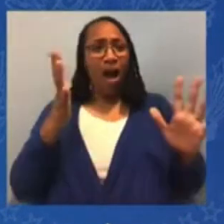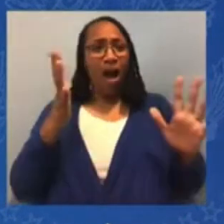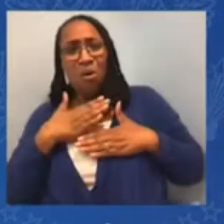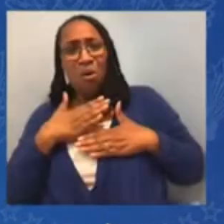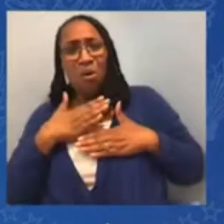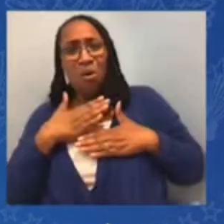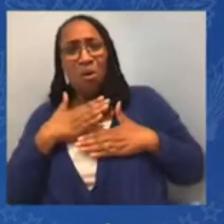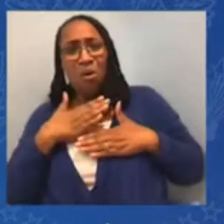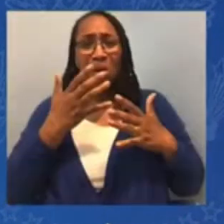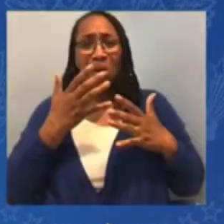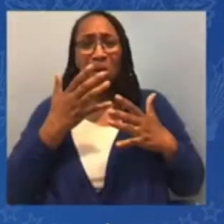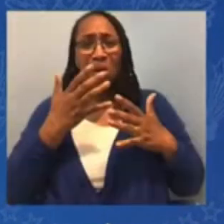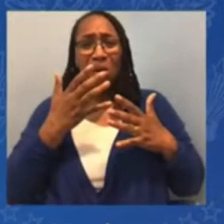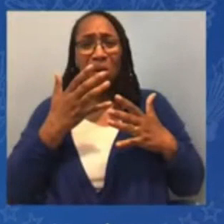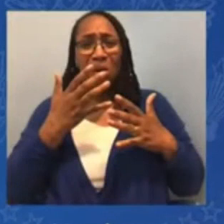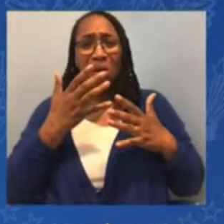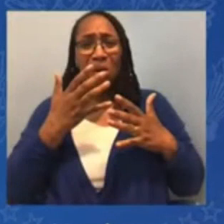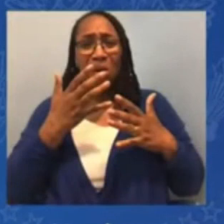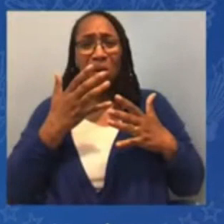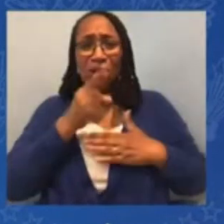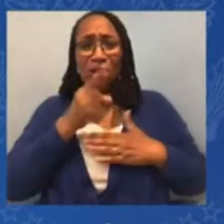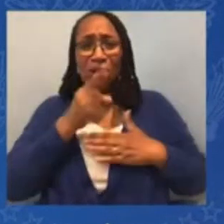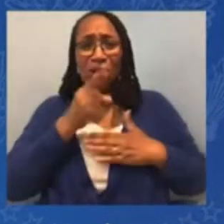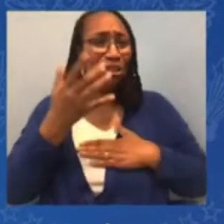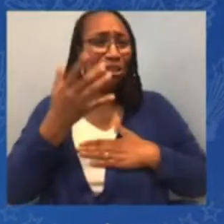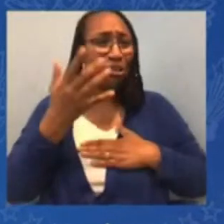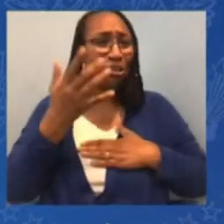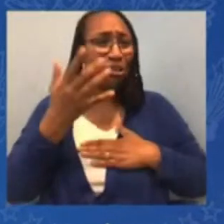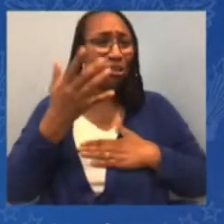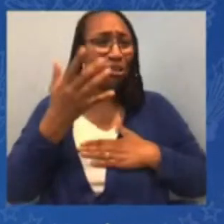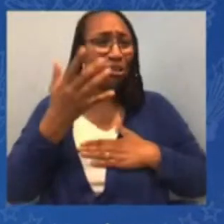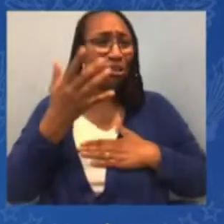dealing with gun violence. It's a simple proposition.